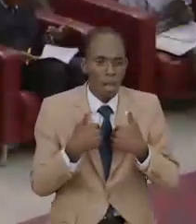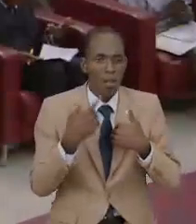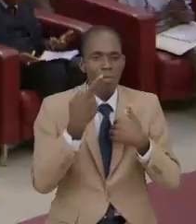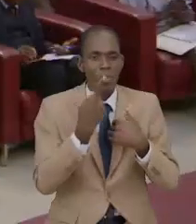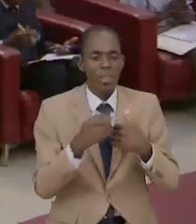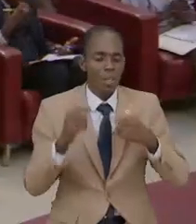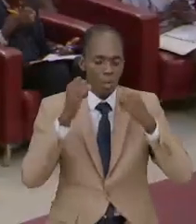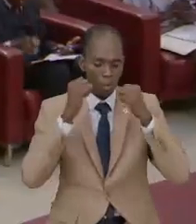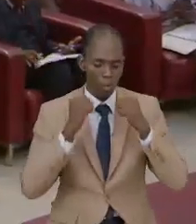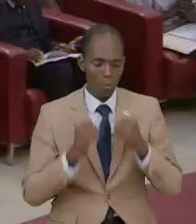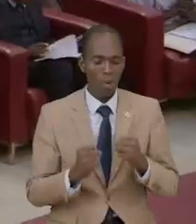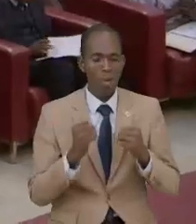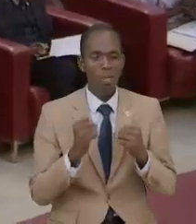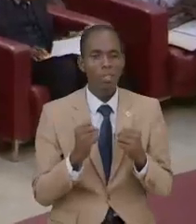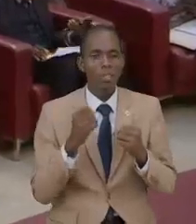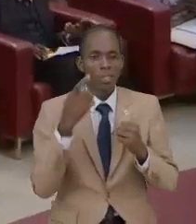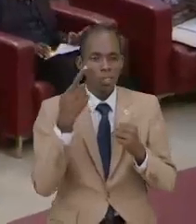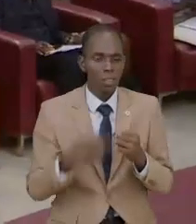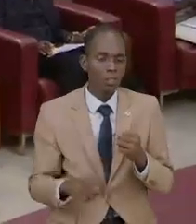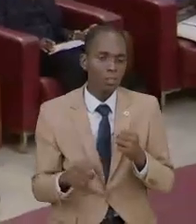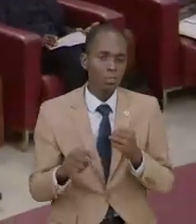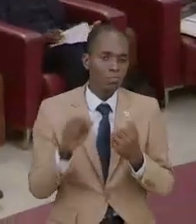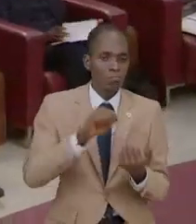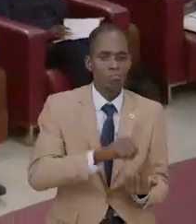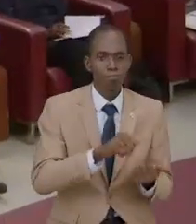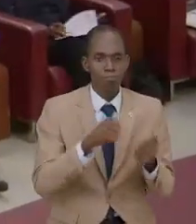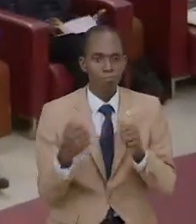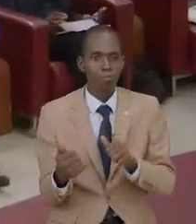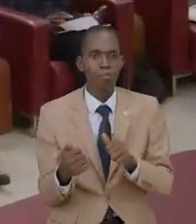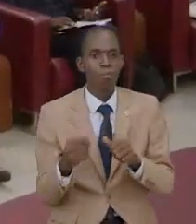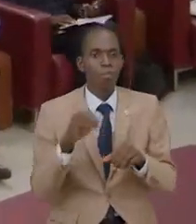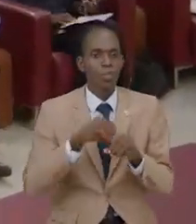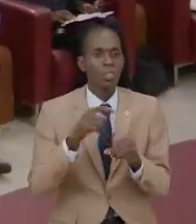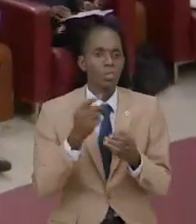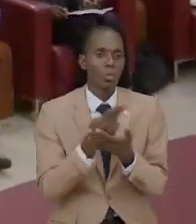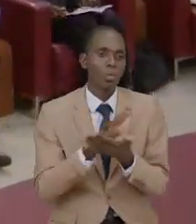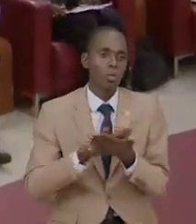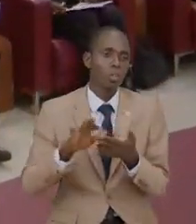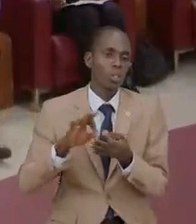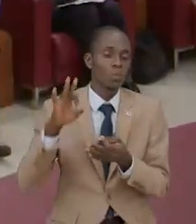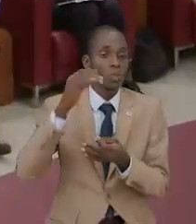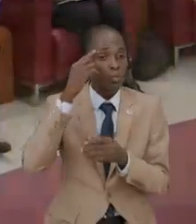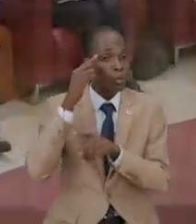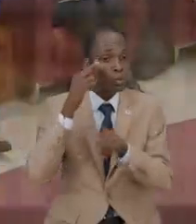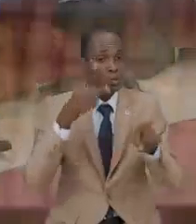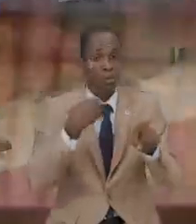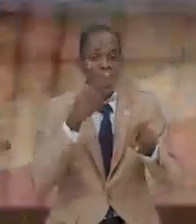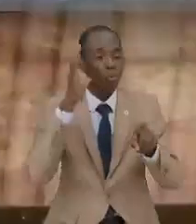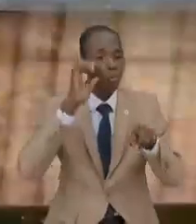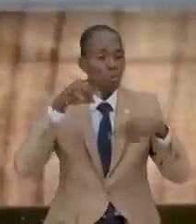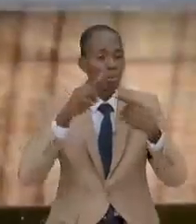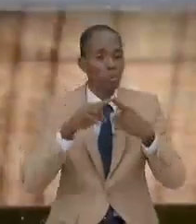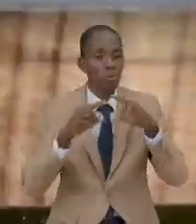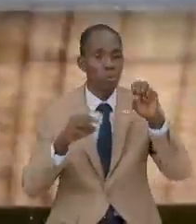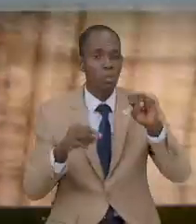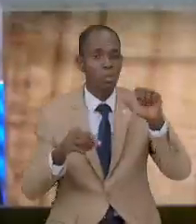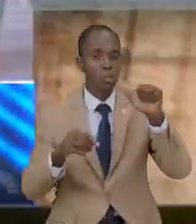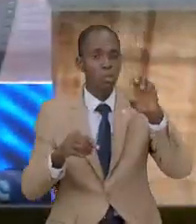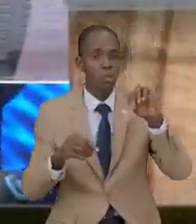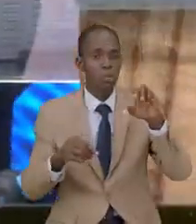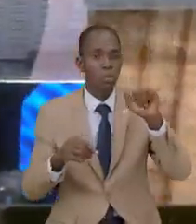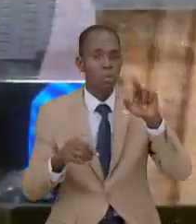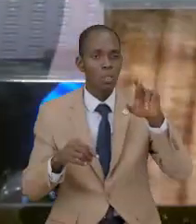power, the immersion, the baptism in the Holy Ghost. Those who are going to get to Samaria and they're going